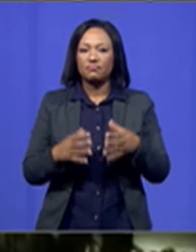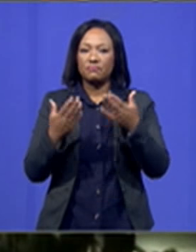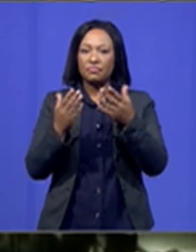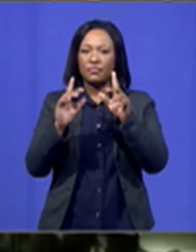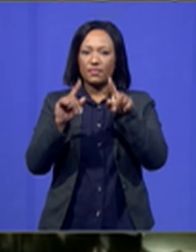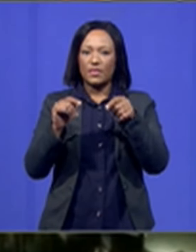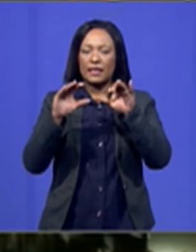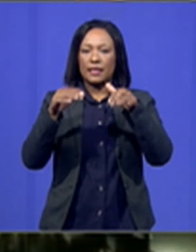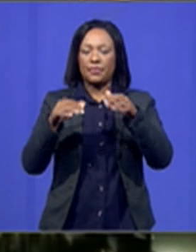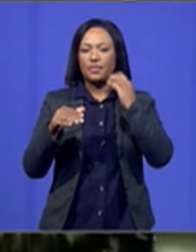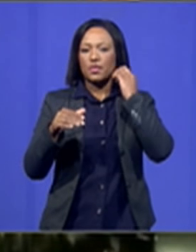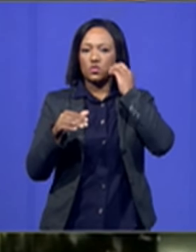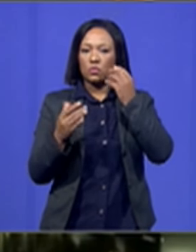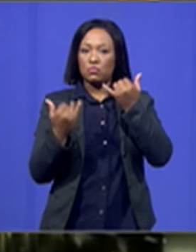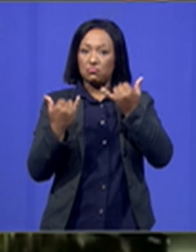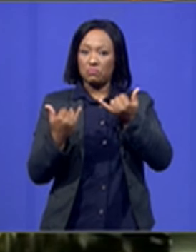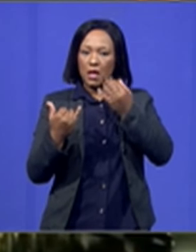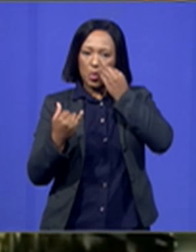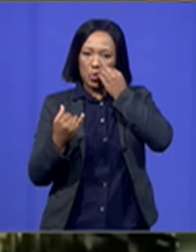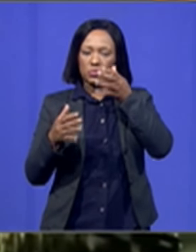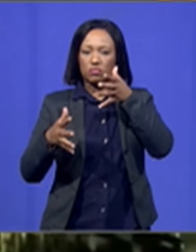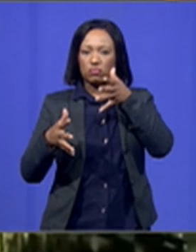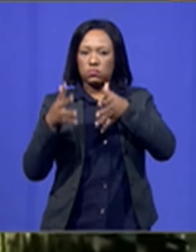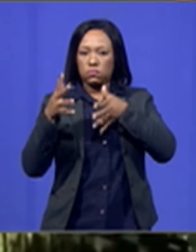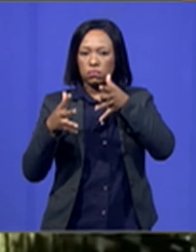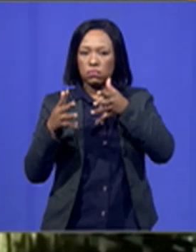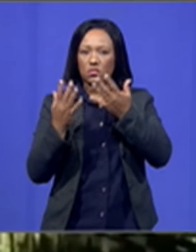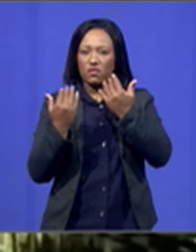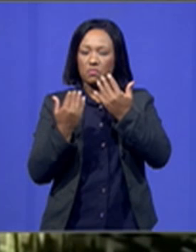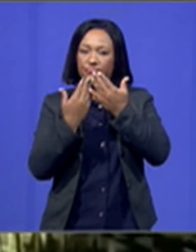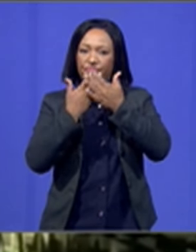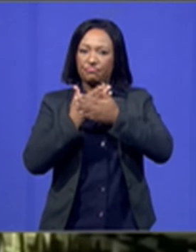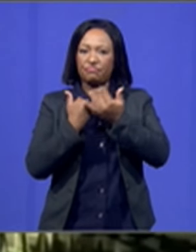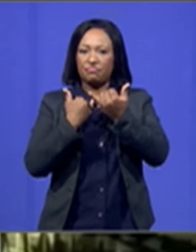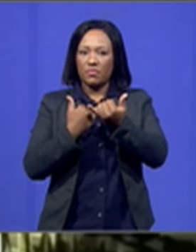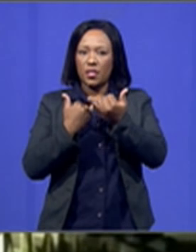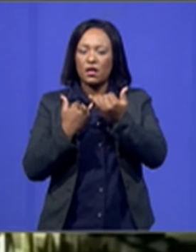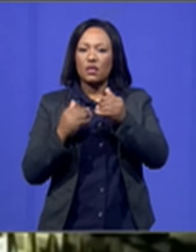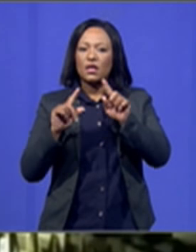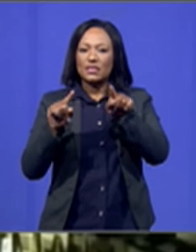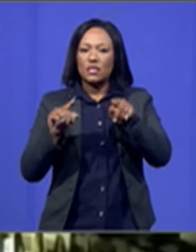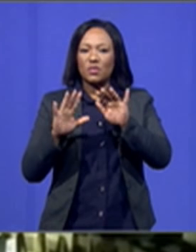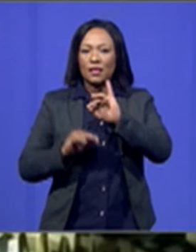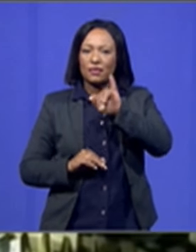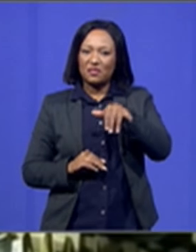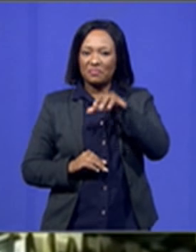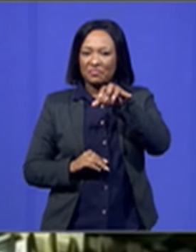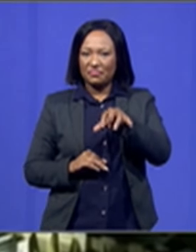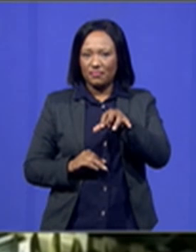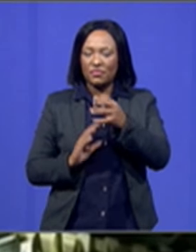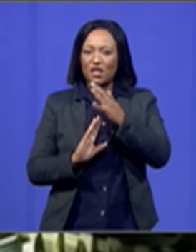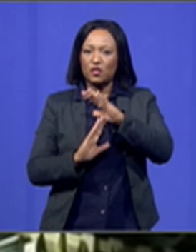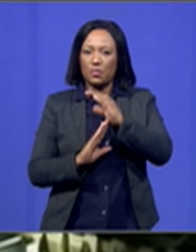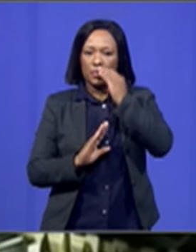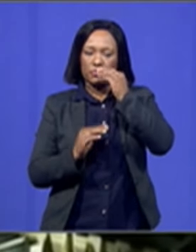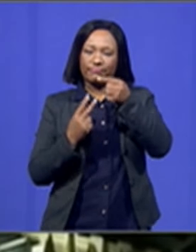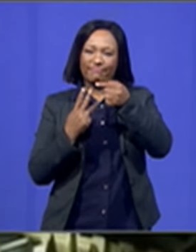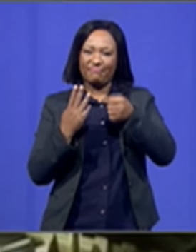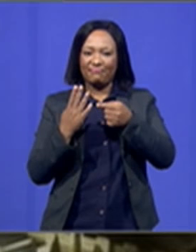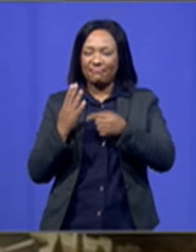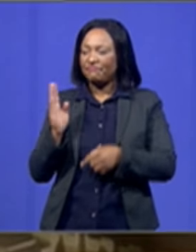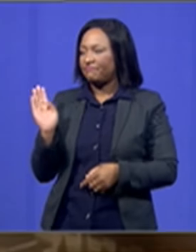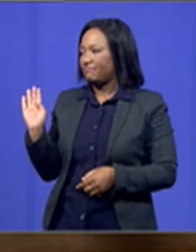Mofona wa ditaba tsa Sesotho o utlisetsa tsena tsa moraorao ka botloloha o le Studio 10 Auckland Park, Johannesburg. Dihlo tsa tsona ke tsena di a